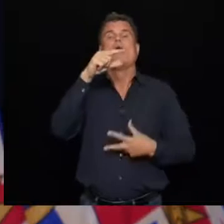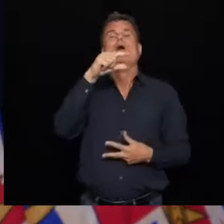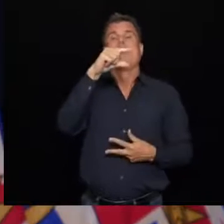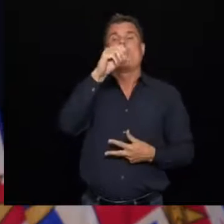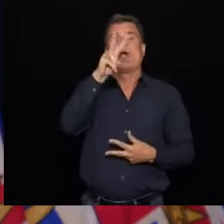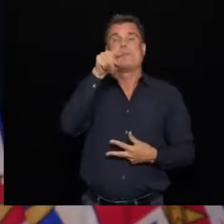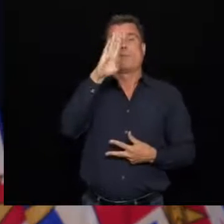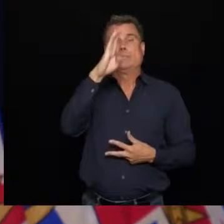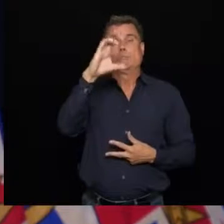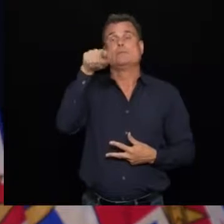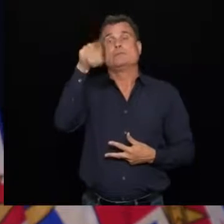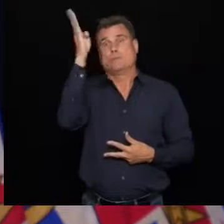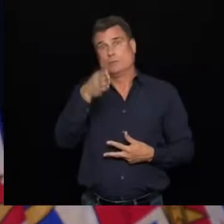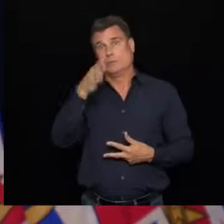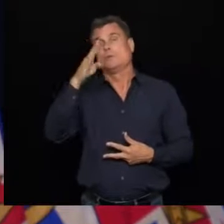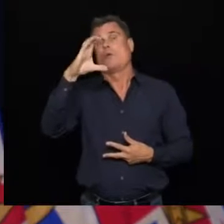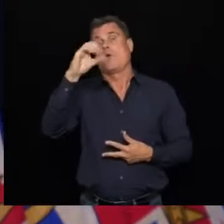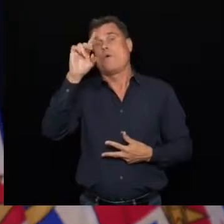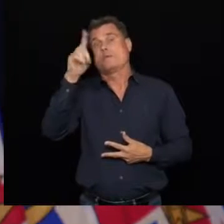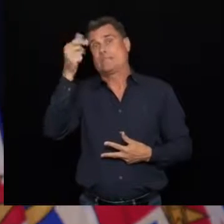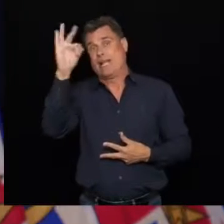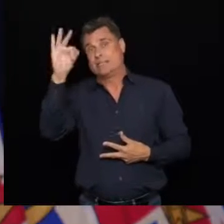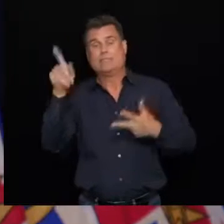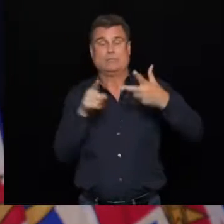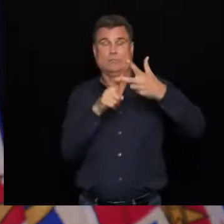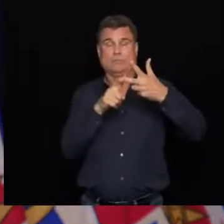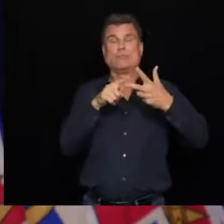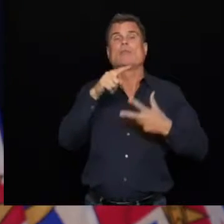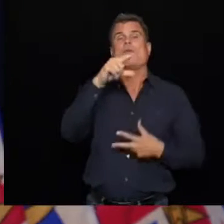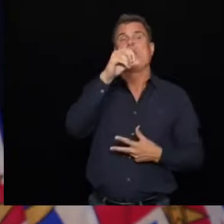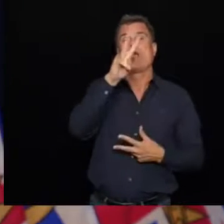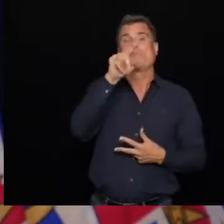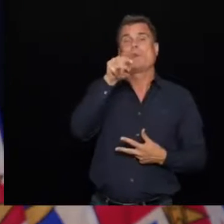And for information about the province's pandemic supports, visit